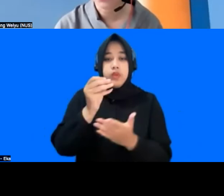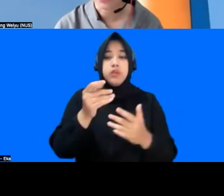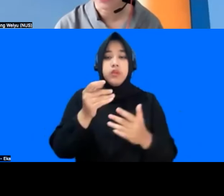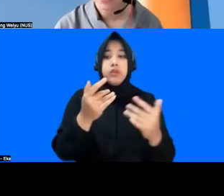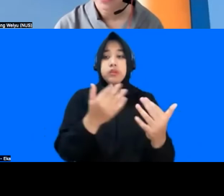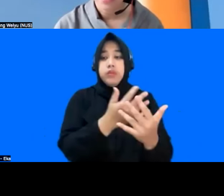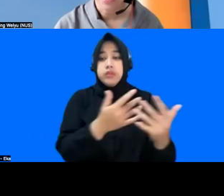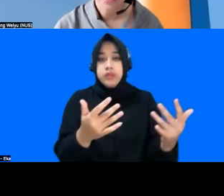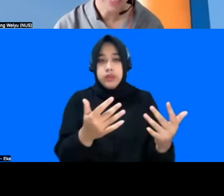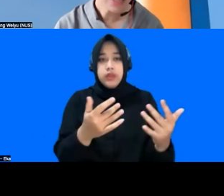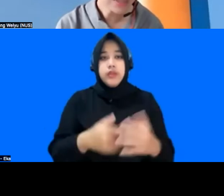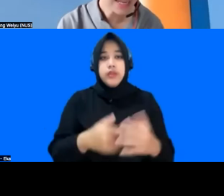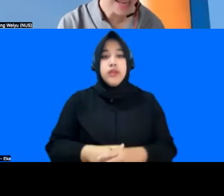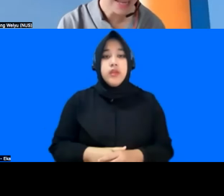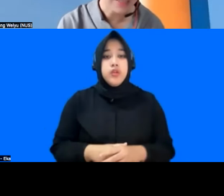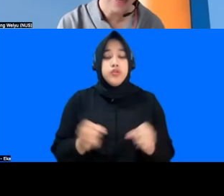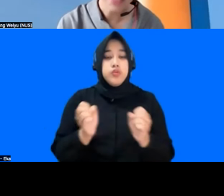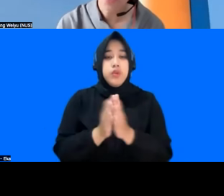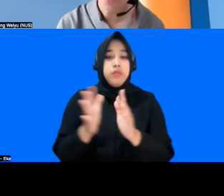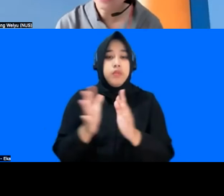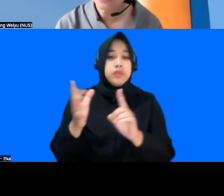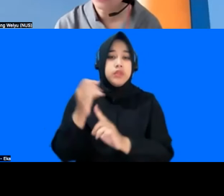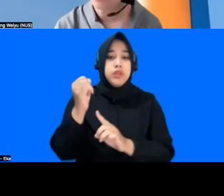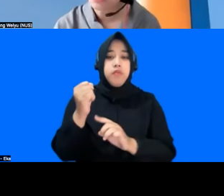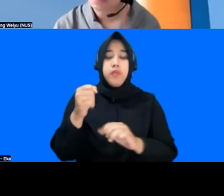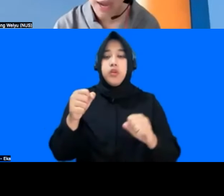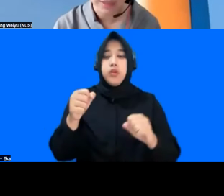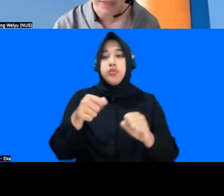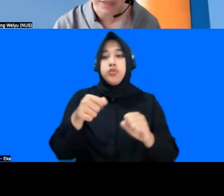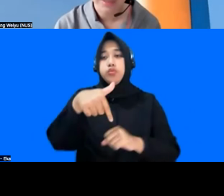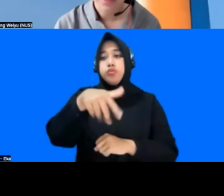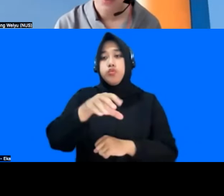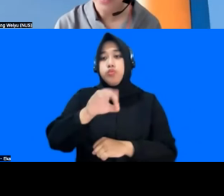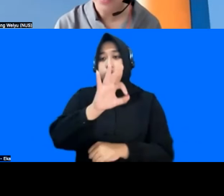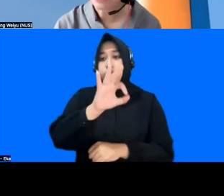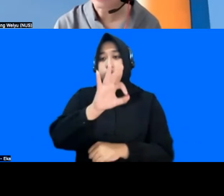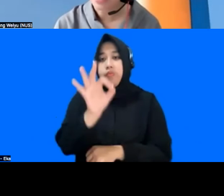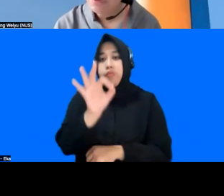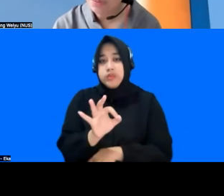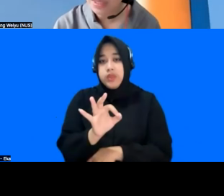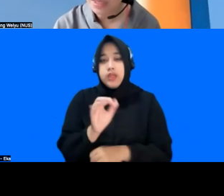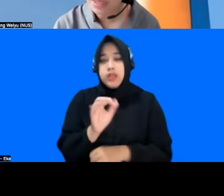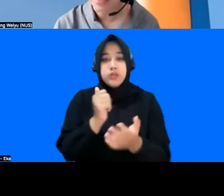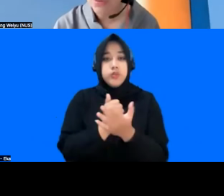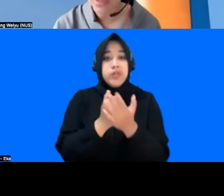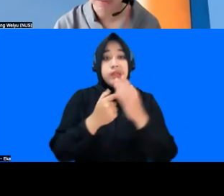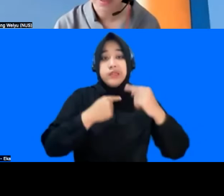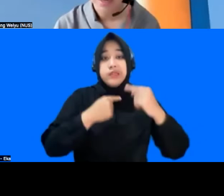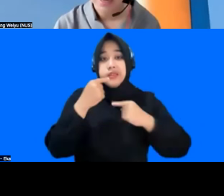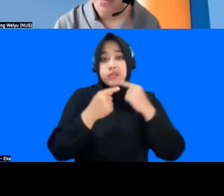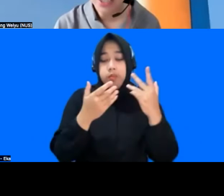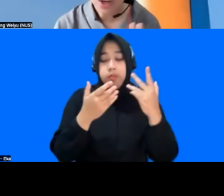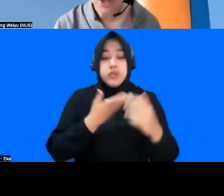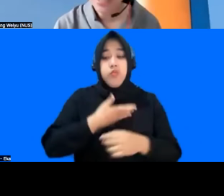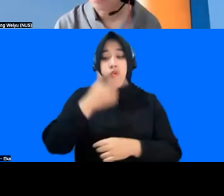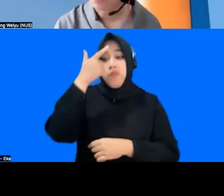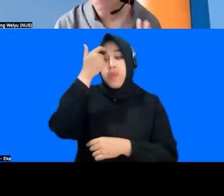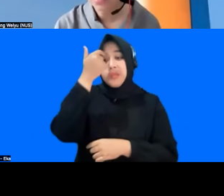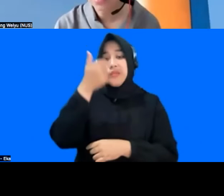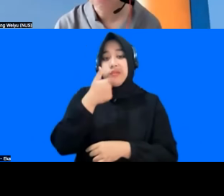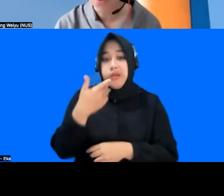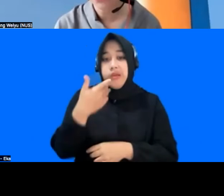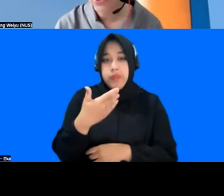story? I like to say that in order to be smart, we have to be inclusive. It's not just a